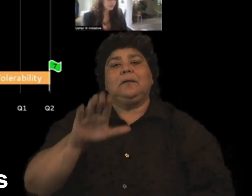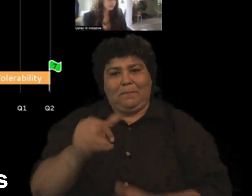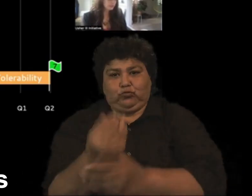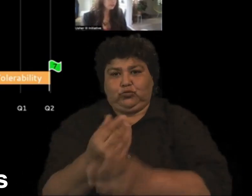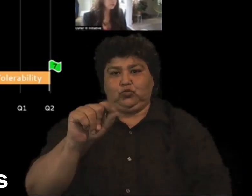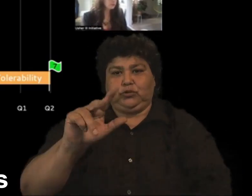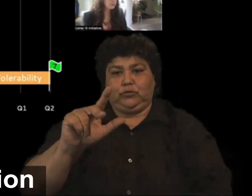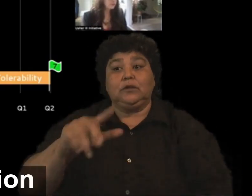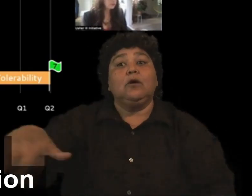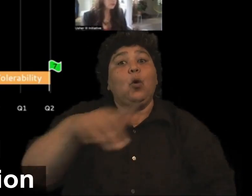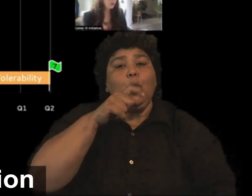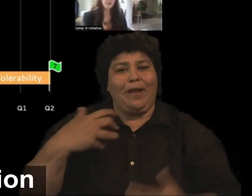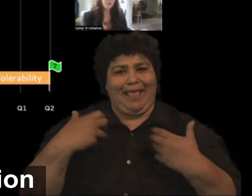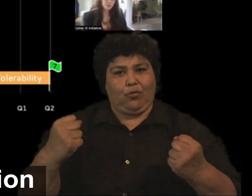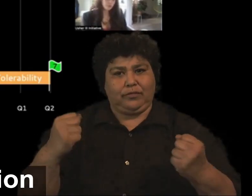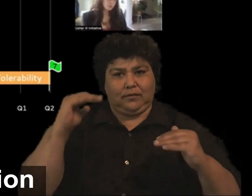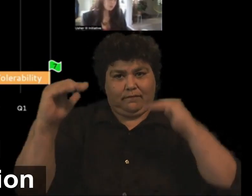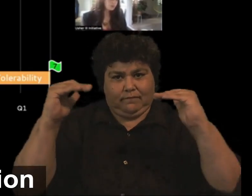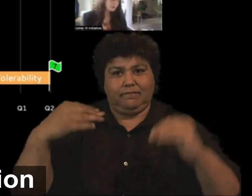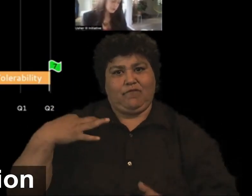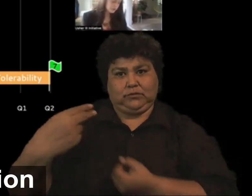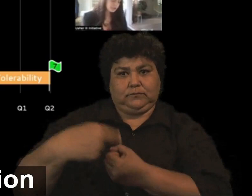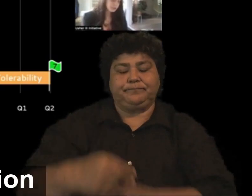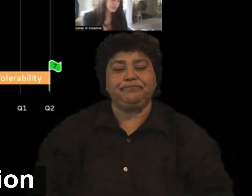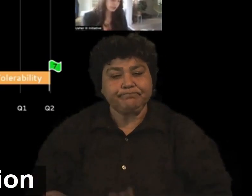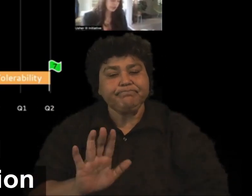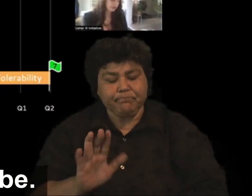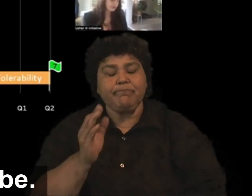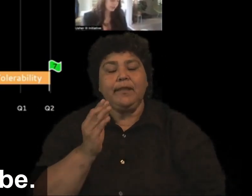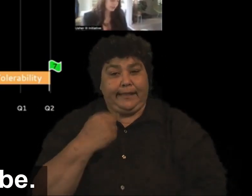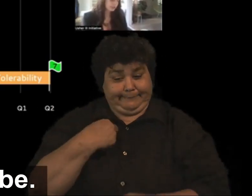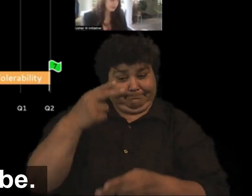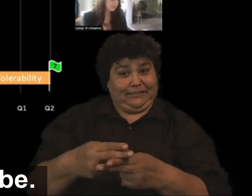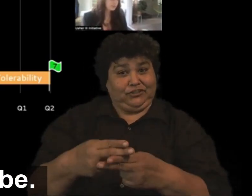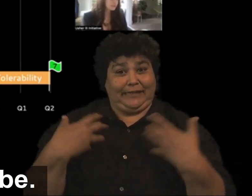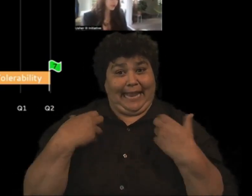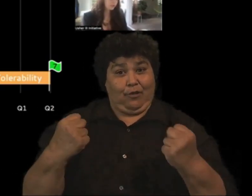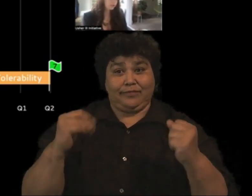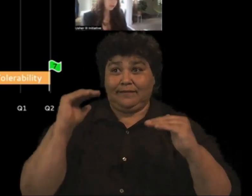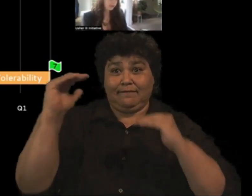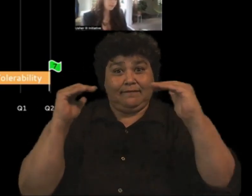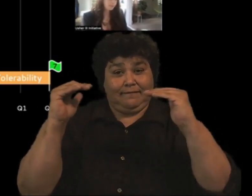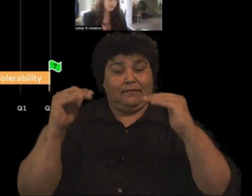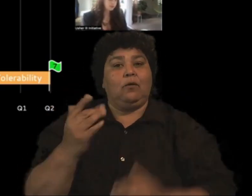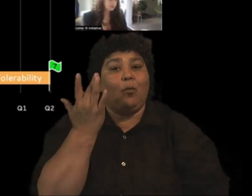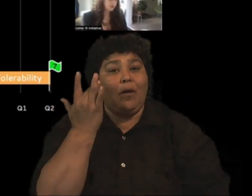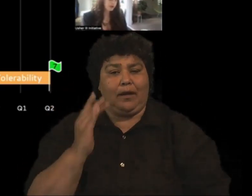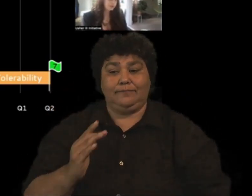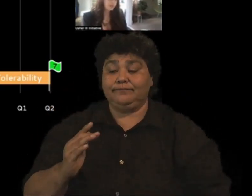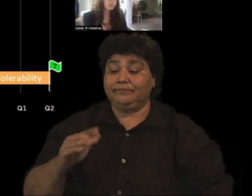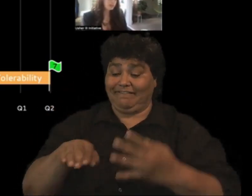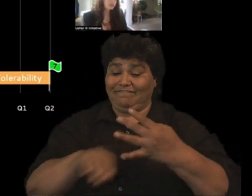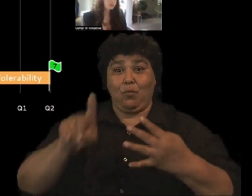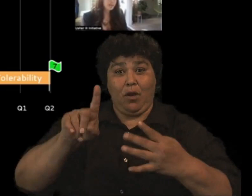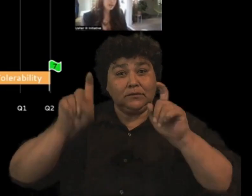volunteers. One note, we have chosen to use healthy volunteers because the overall aim of phase 1 trials is